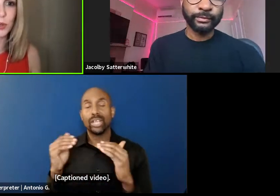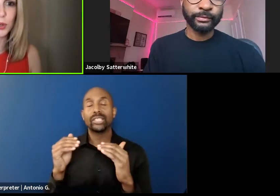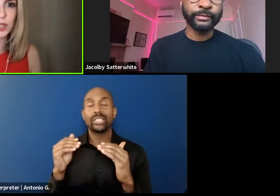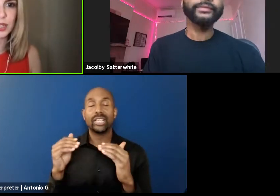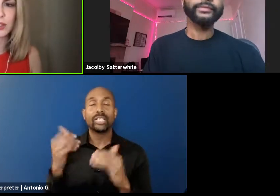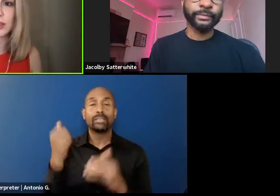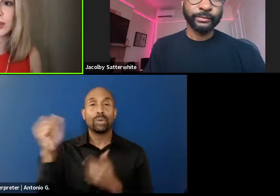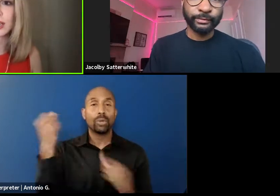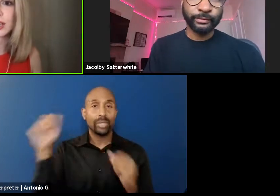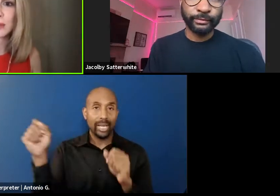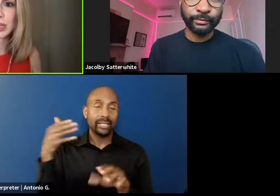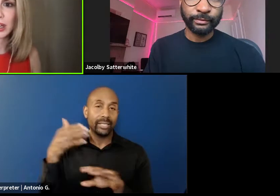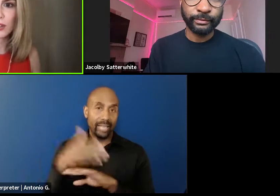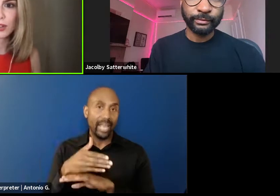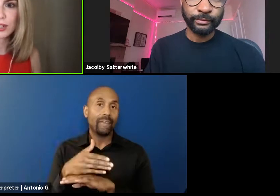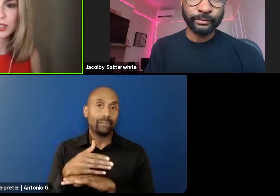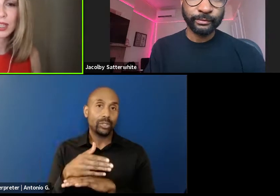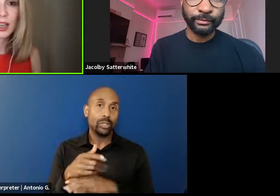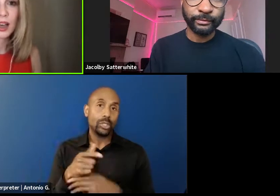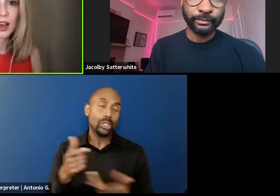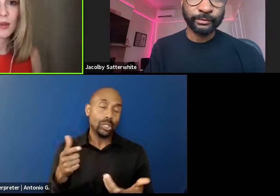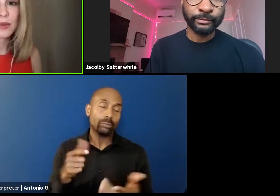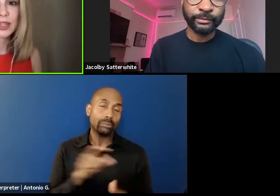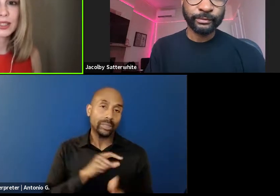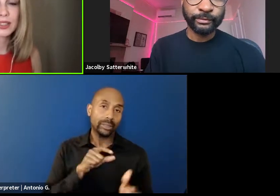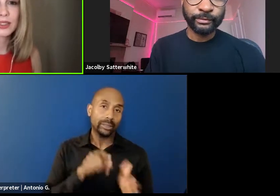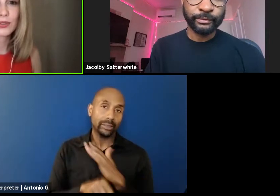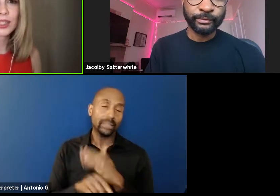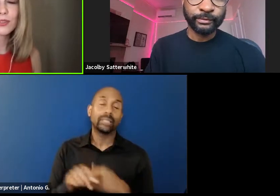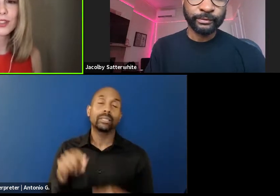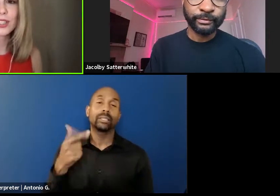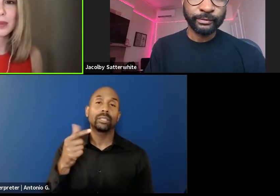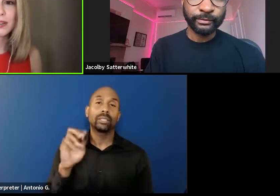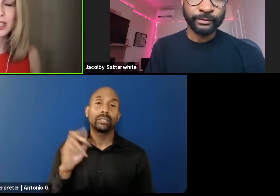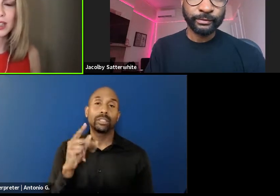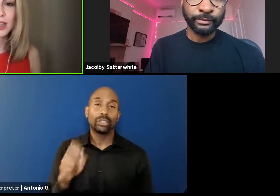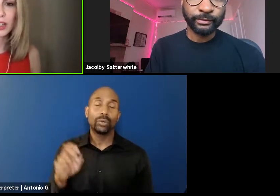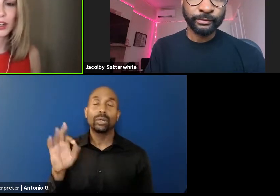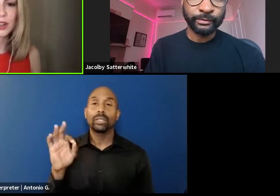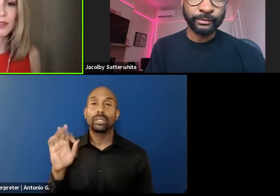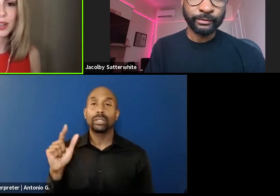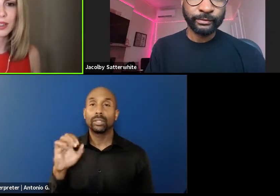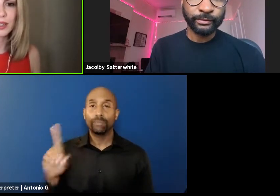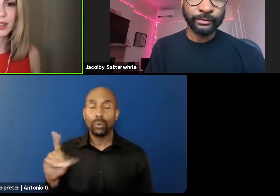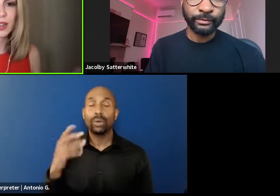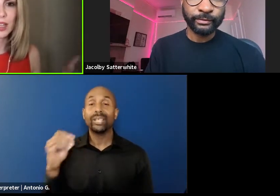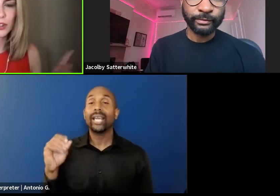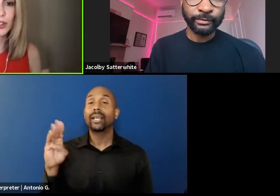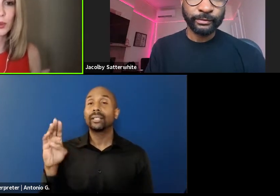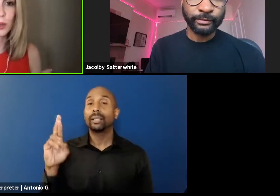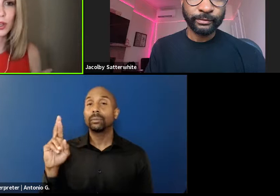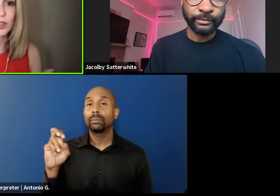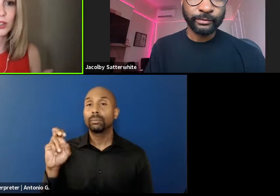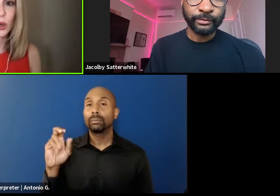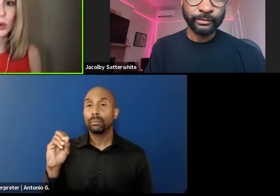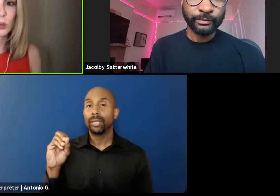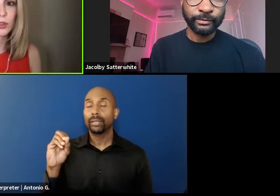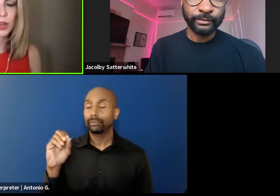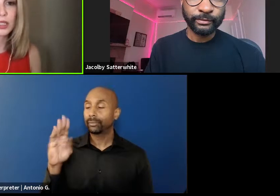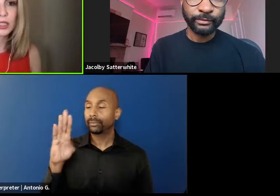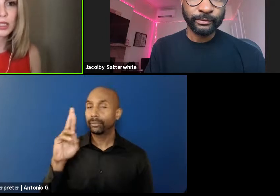Floyd and Breonna Taylor, and many others. And it's really the first time I've seen that current events kind of enter your work